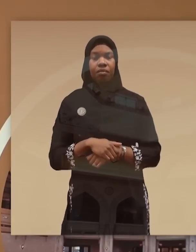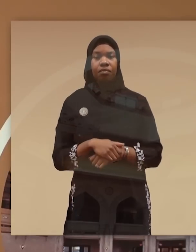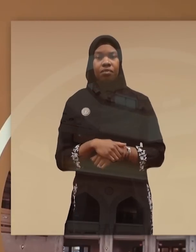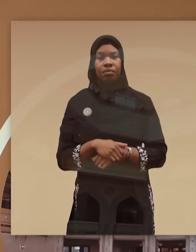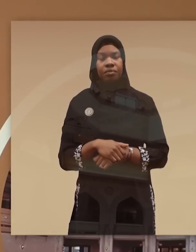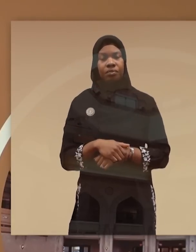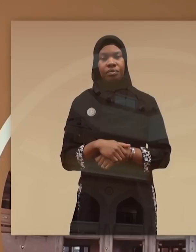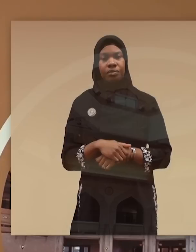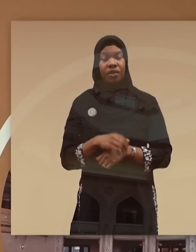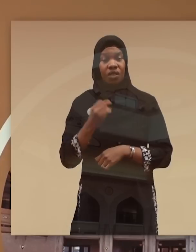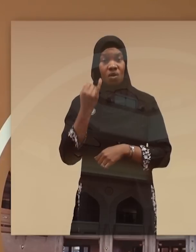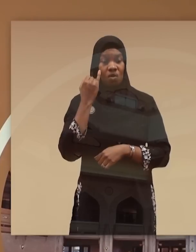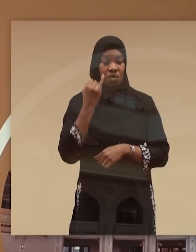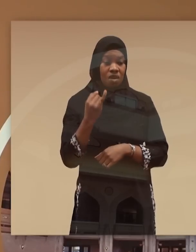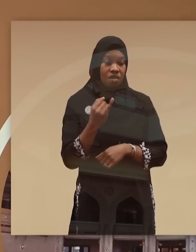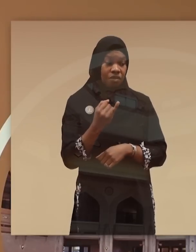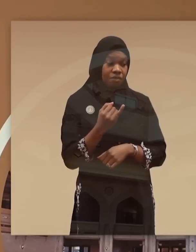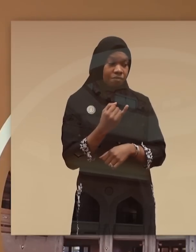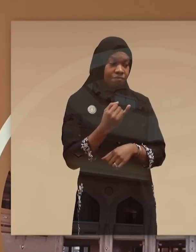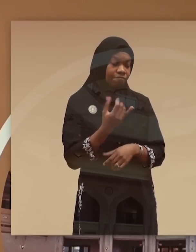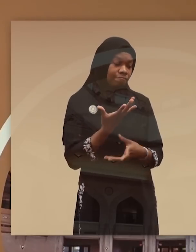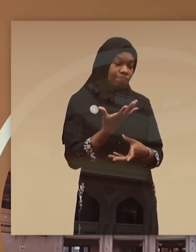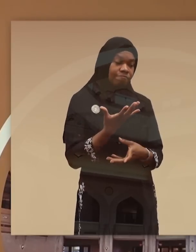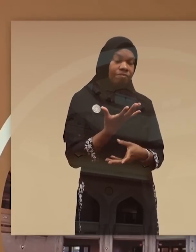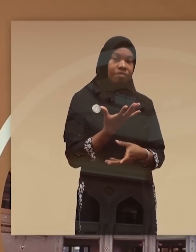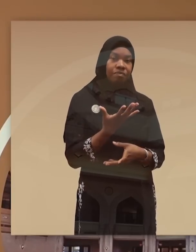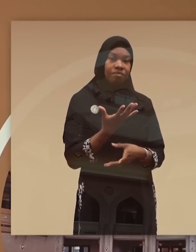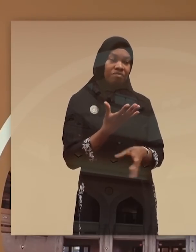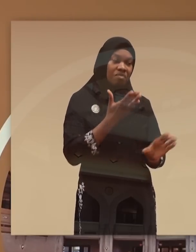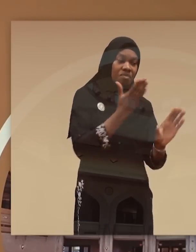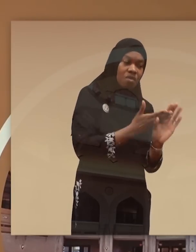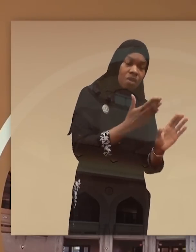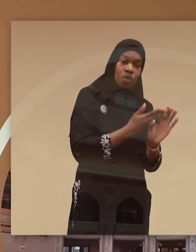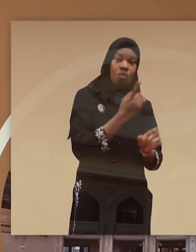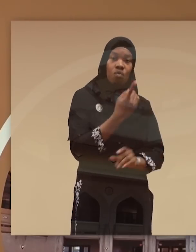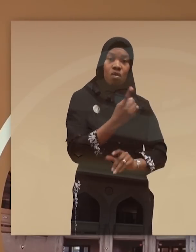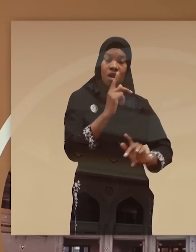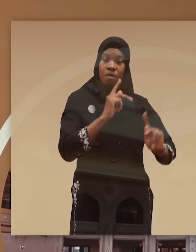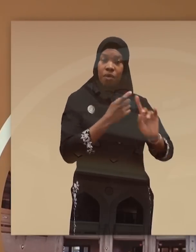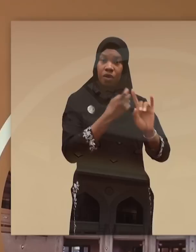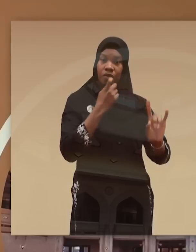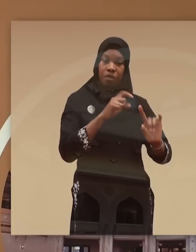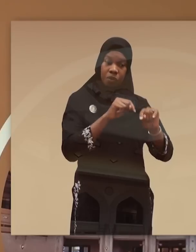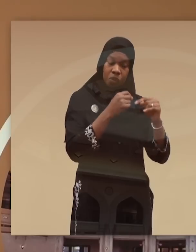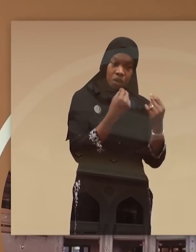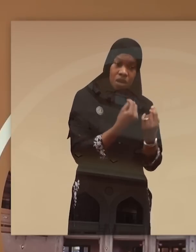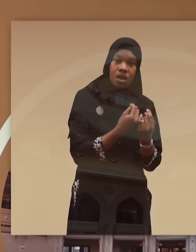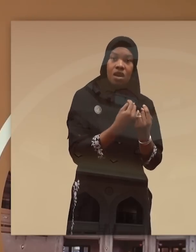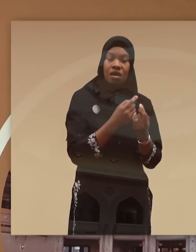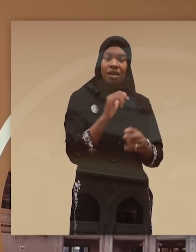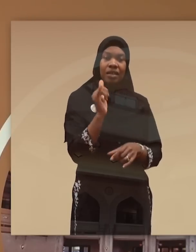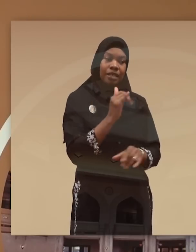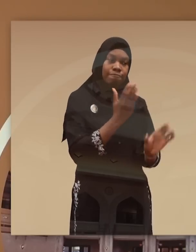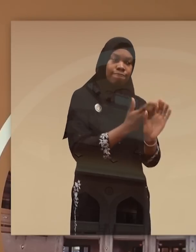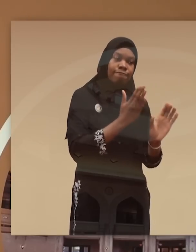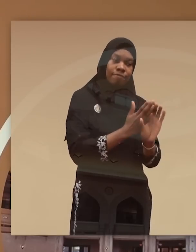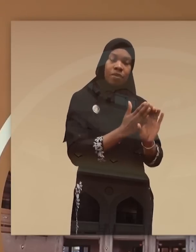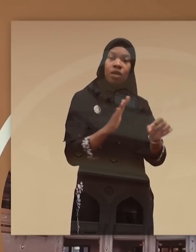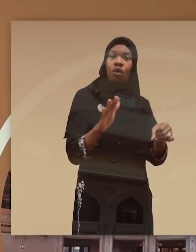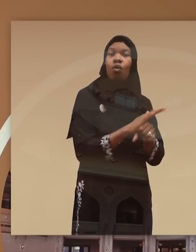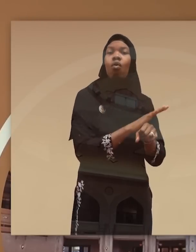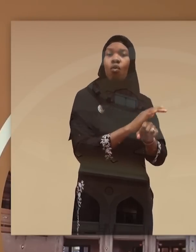wasallam, he's touching Bani Hashim in all its entirety. Even many of them were not believers in Muhammad sallallahu alayhi